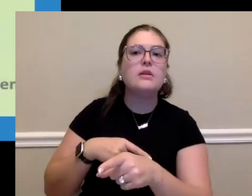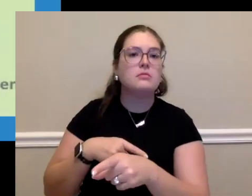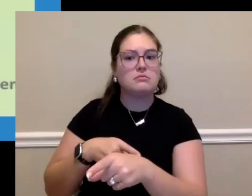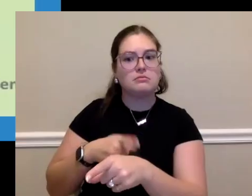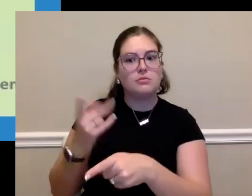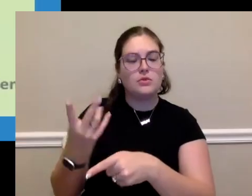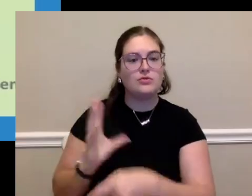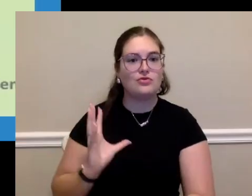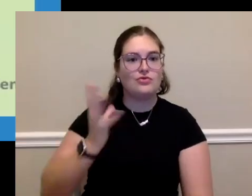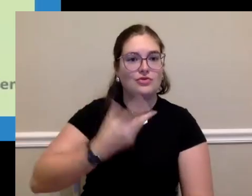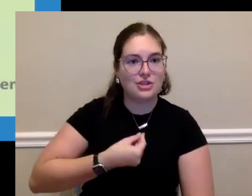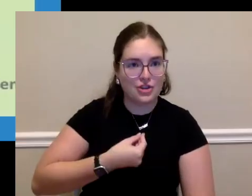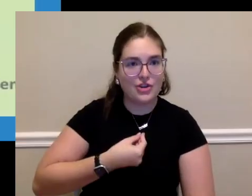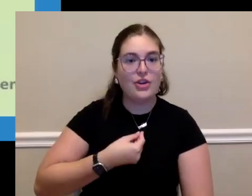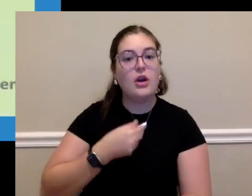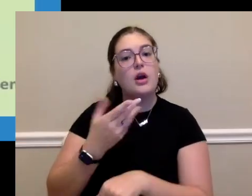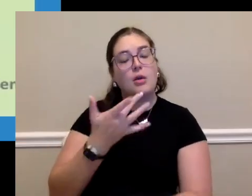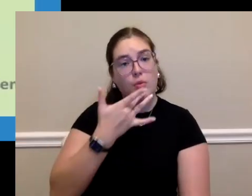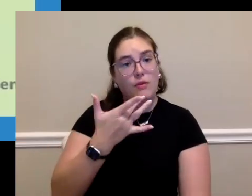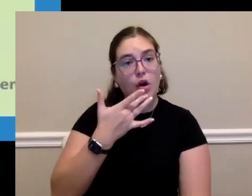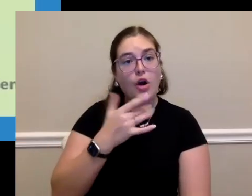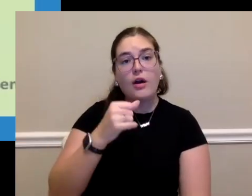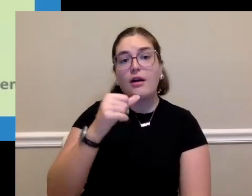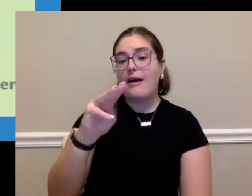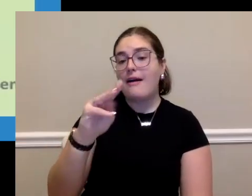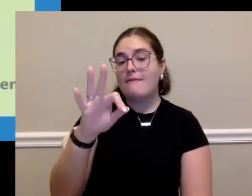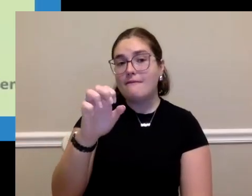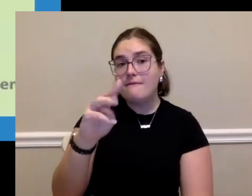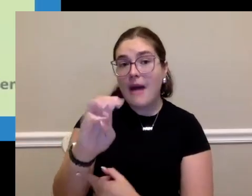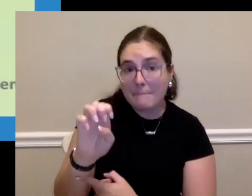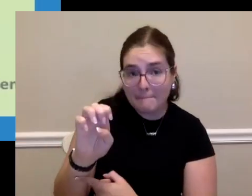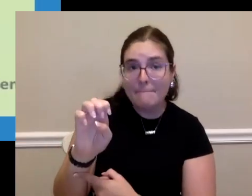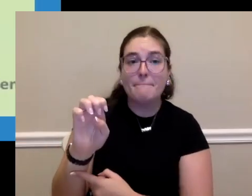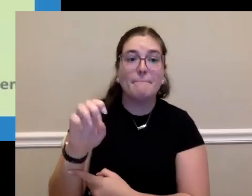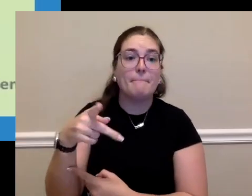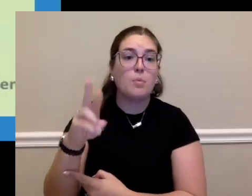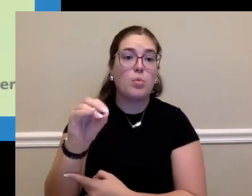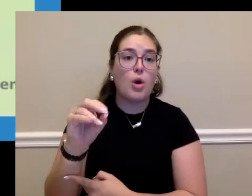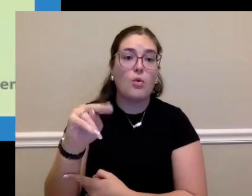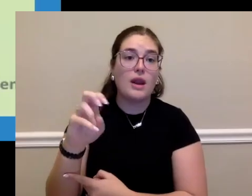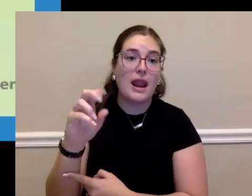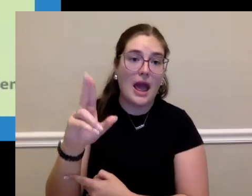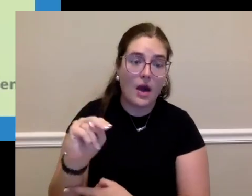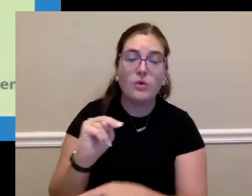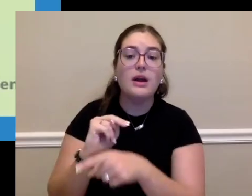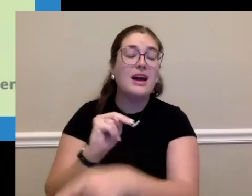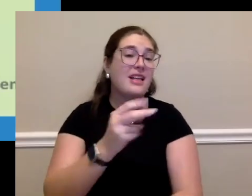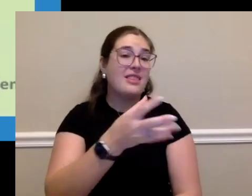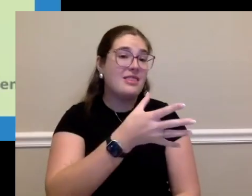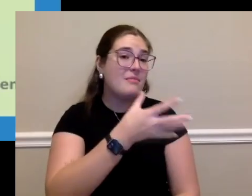transgendered and was using Mhm. the feminine pronouns, Mm. and the mother was not happy about it and was using